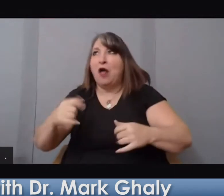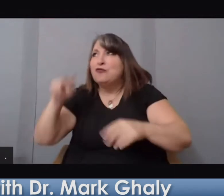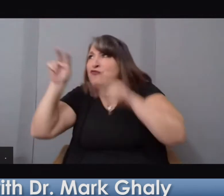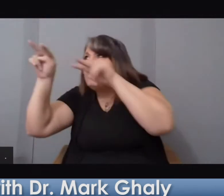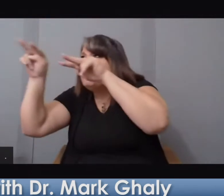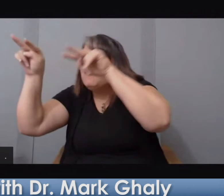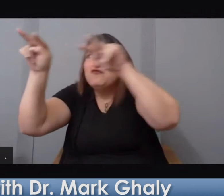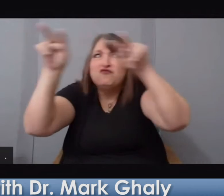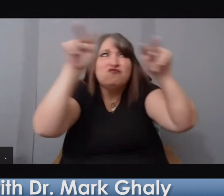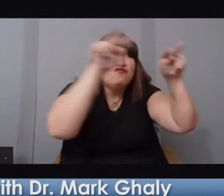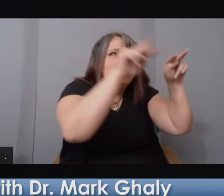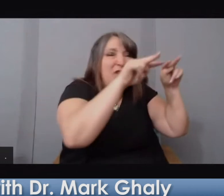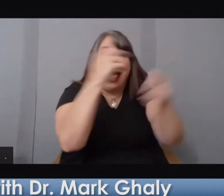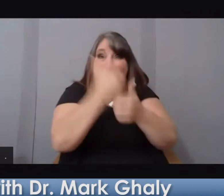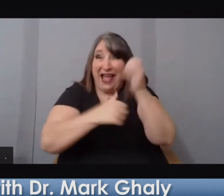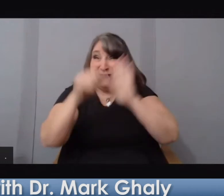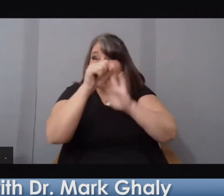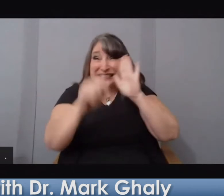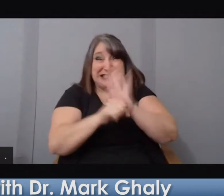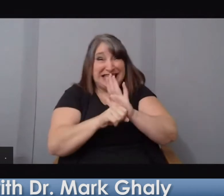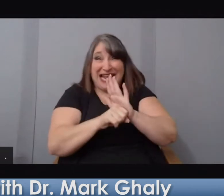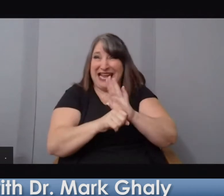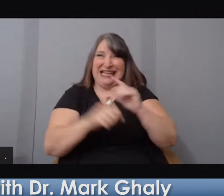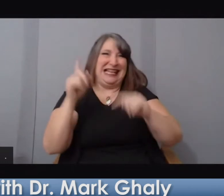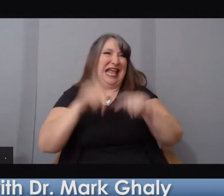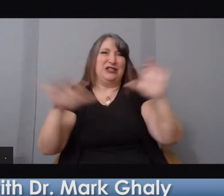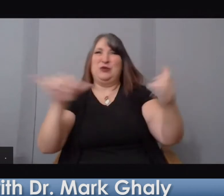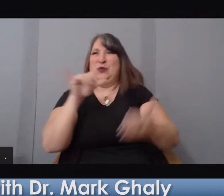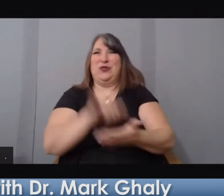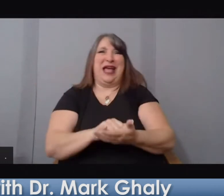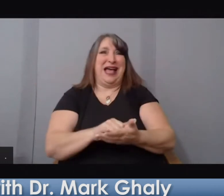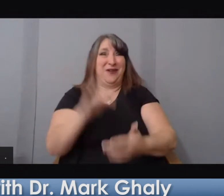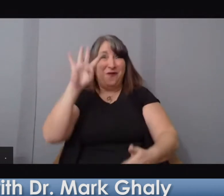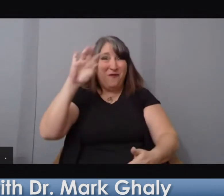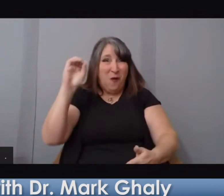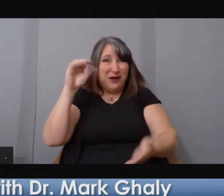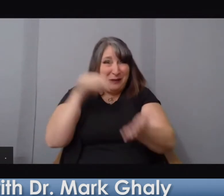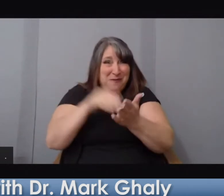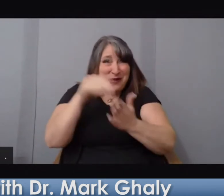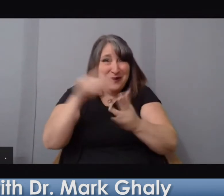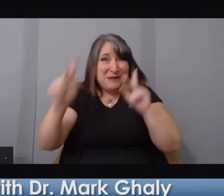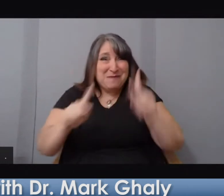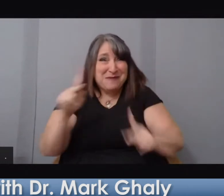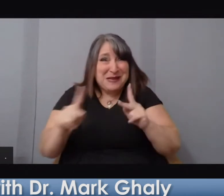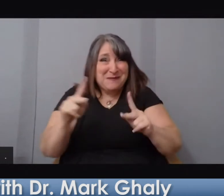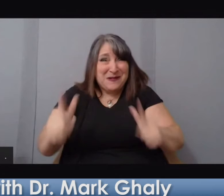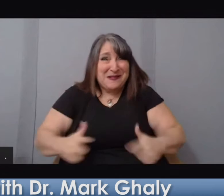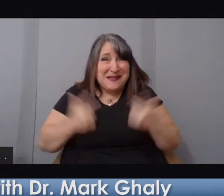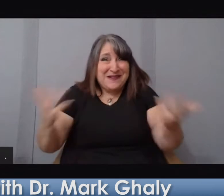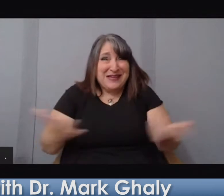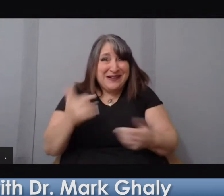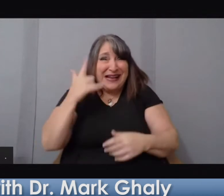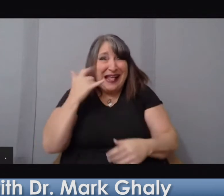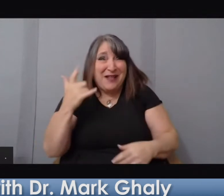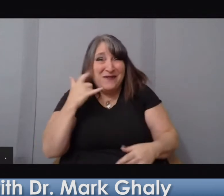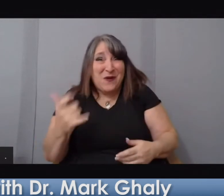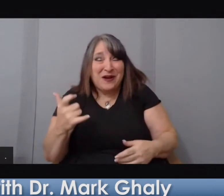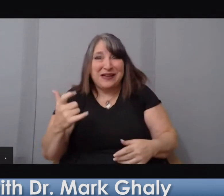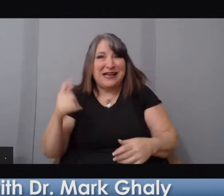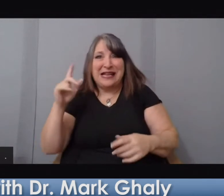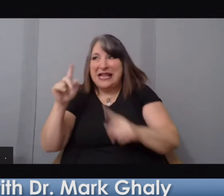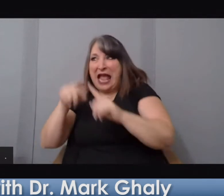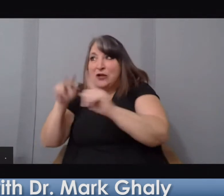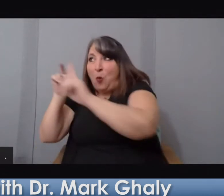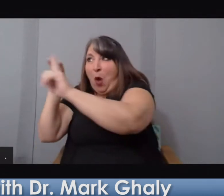state of 40 million, and really focusing on that partnership opportunity with all of our local